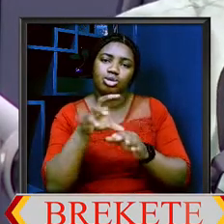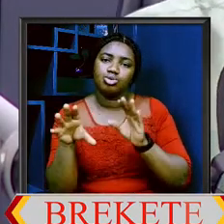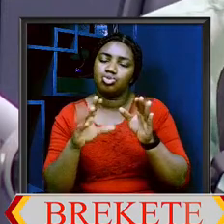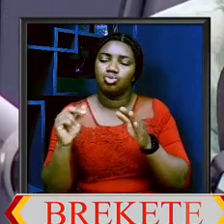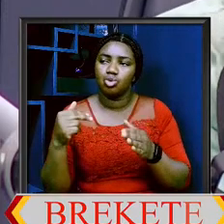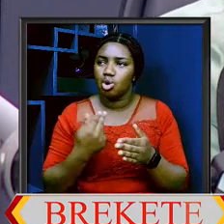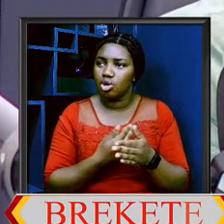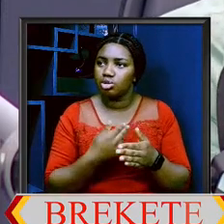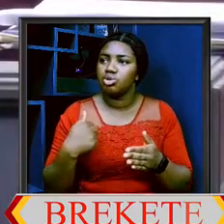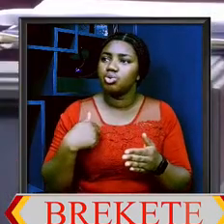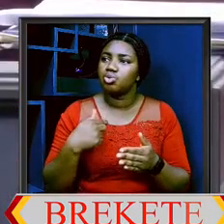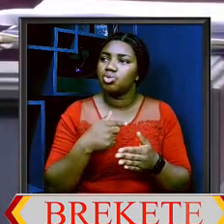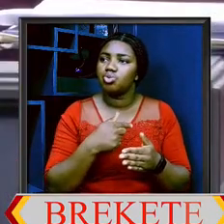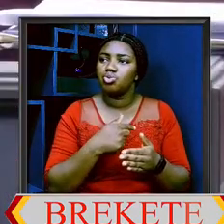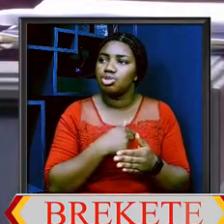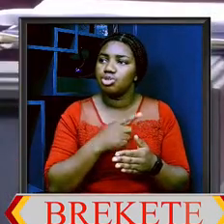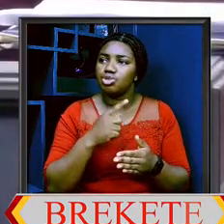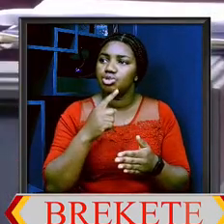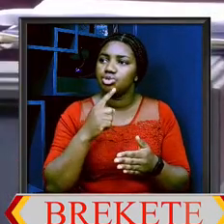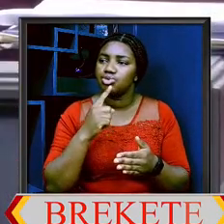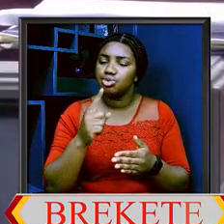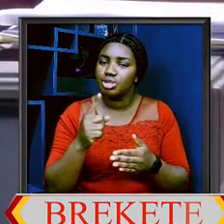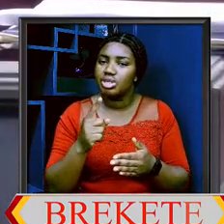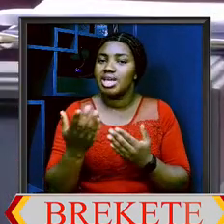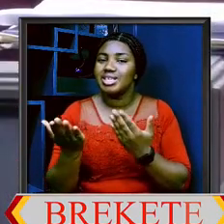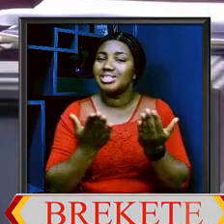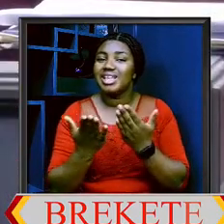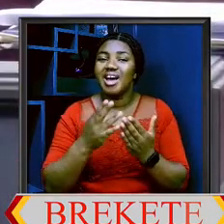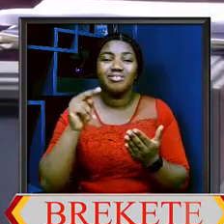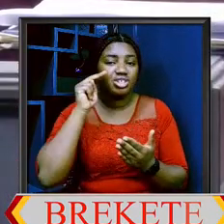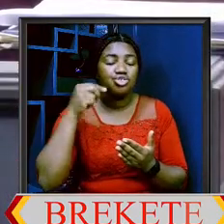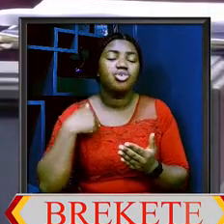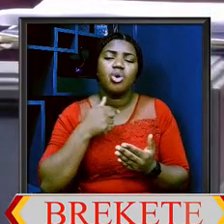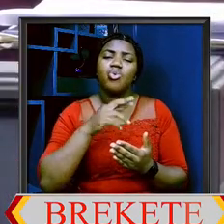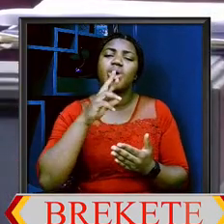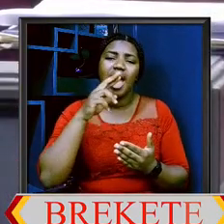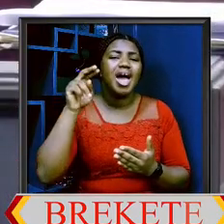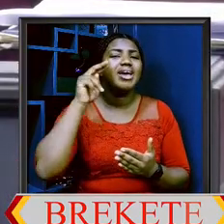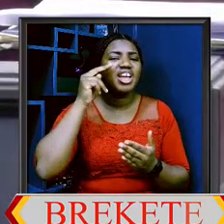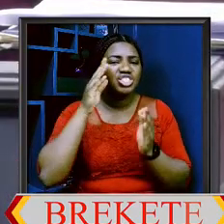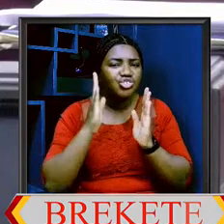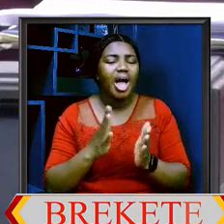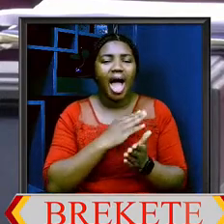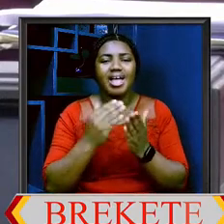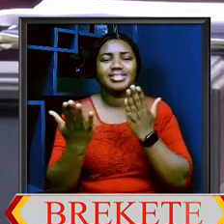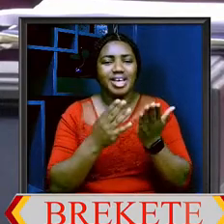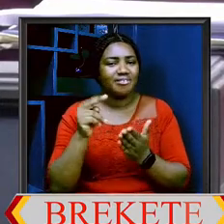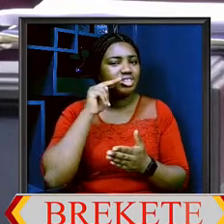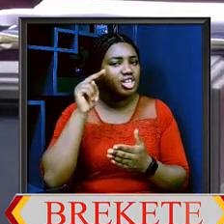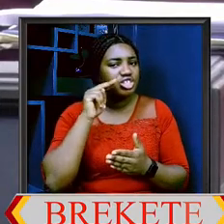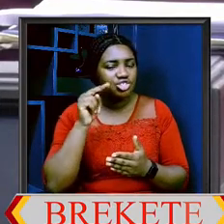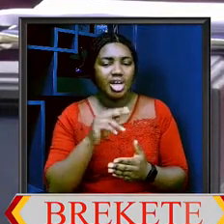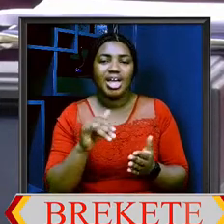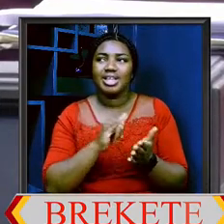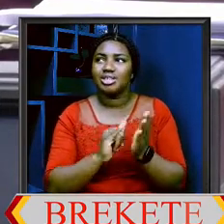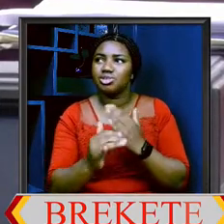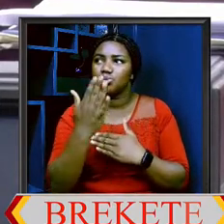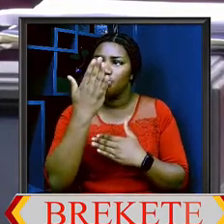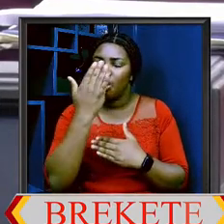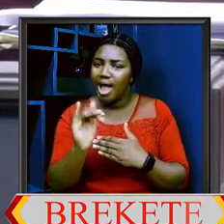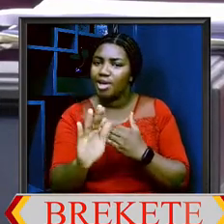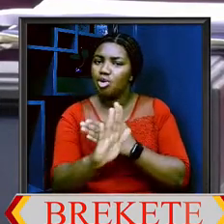M we actually we Ser Nigeria we are Nigerian and we Ser Nigerians that's why